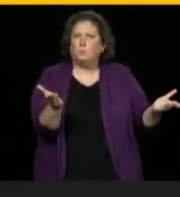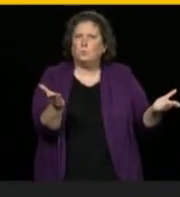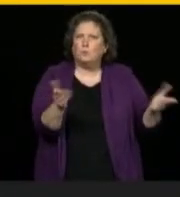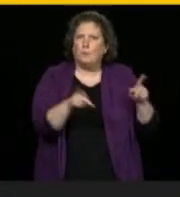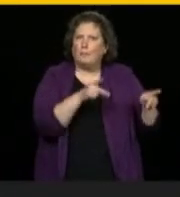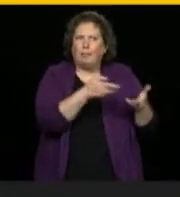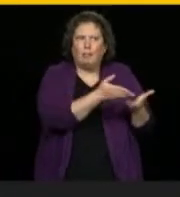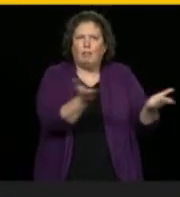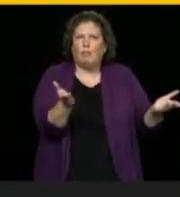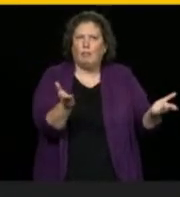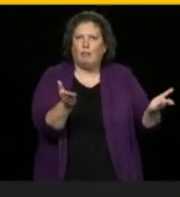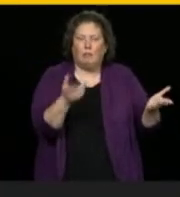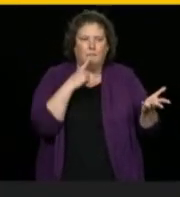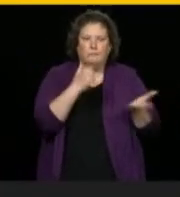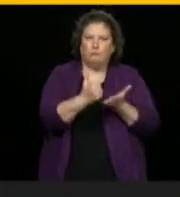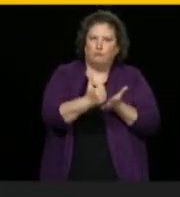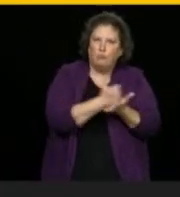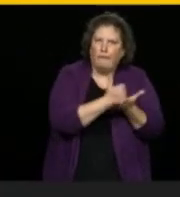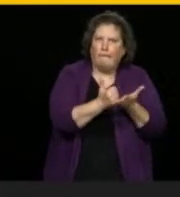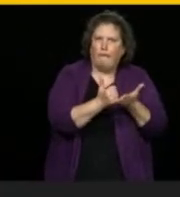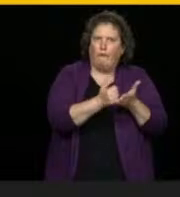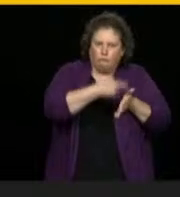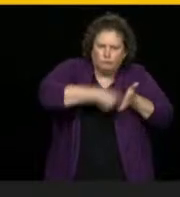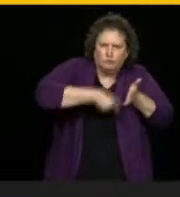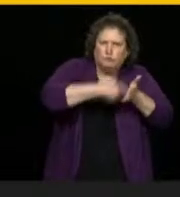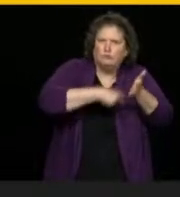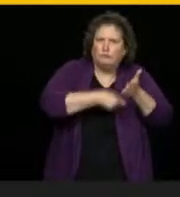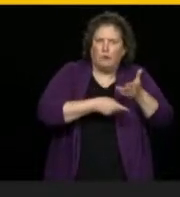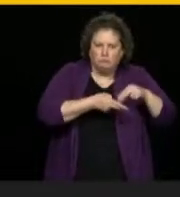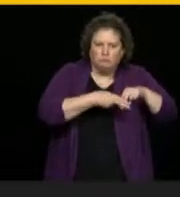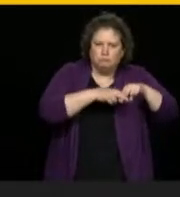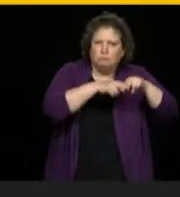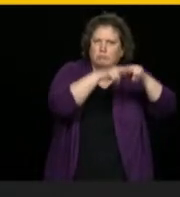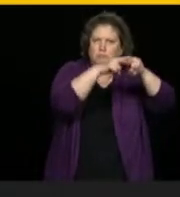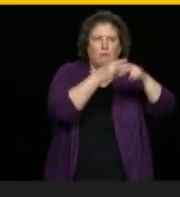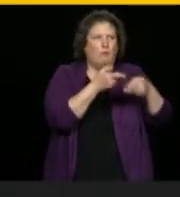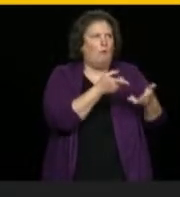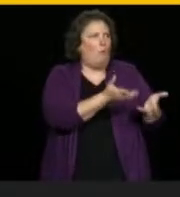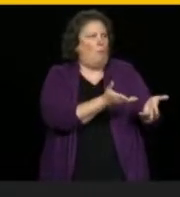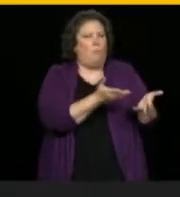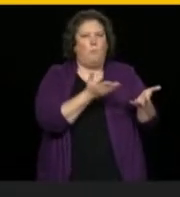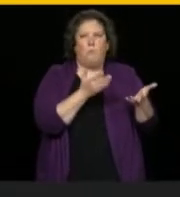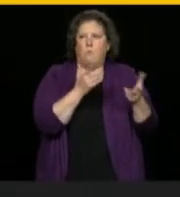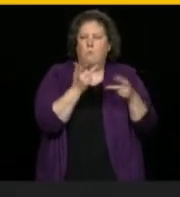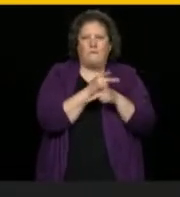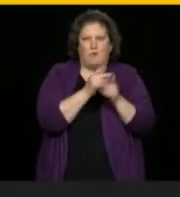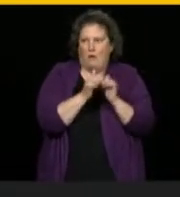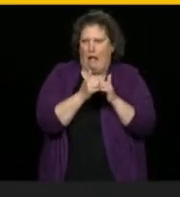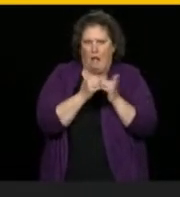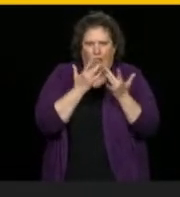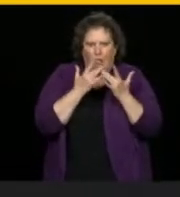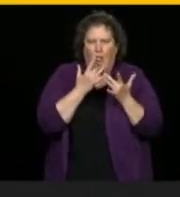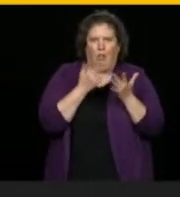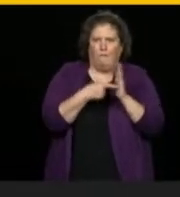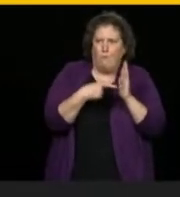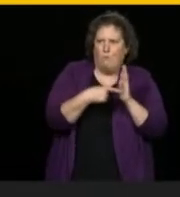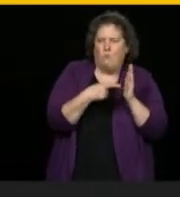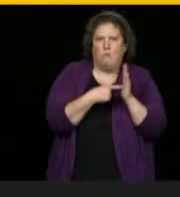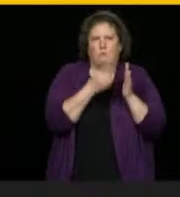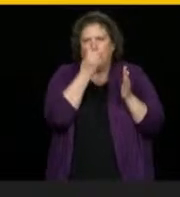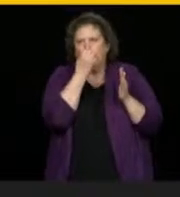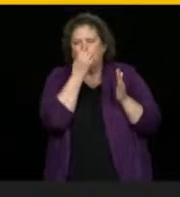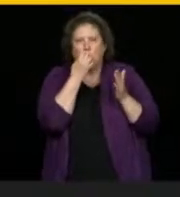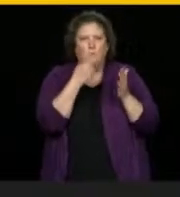cards. They would have scrambled to try and find ways to pay their bills and pay their groceries and figure out how to care for their loved